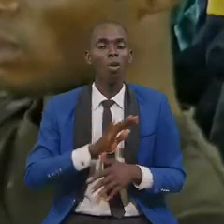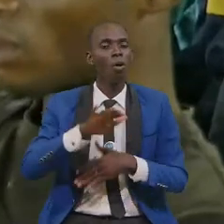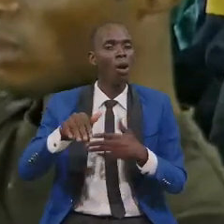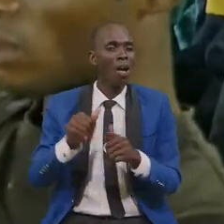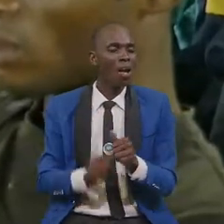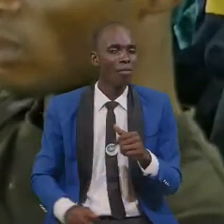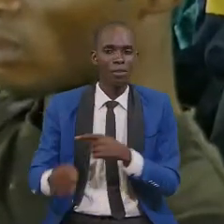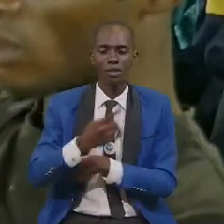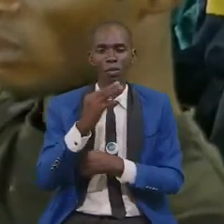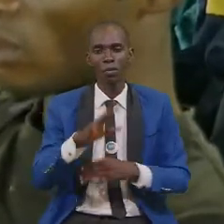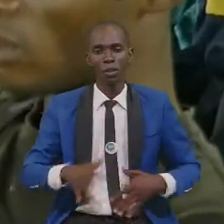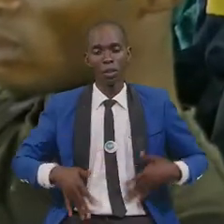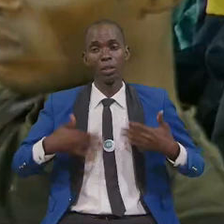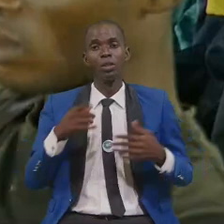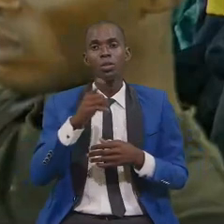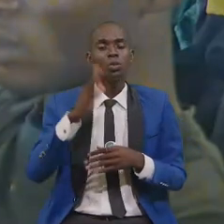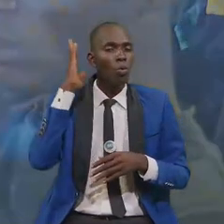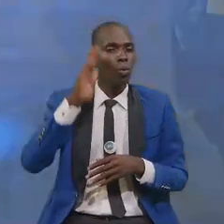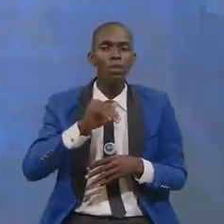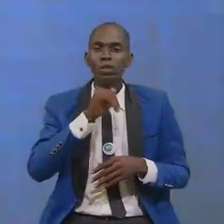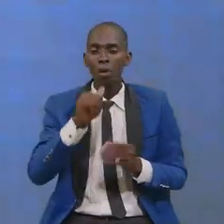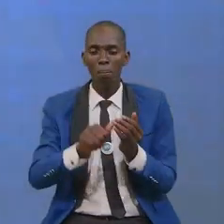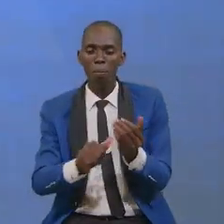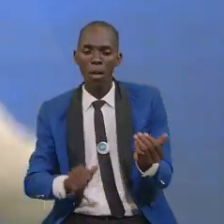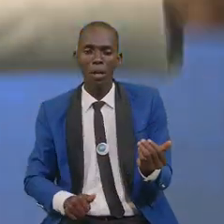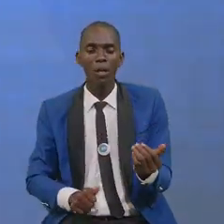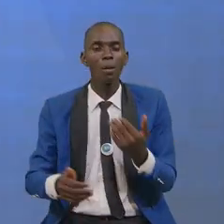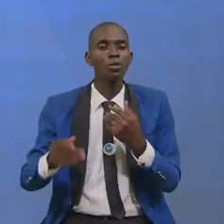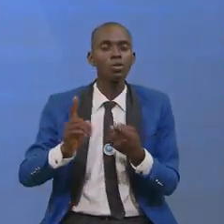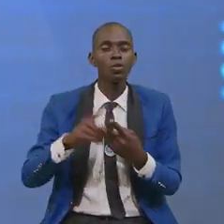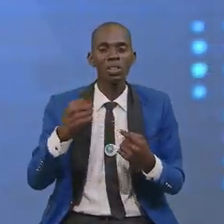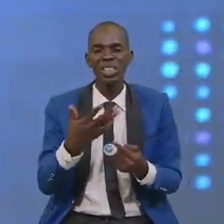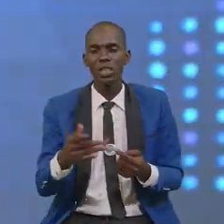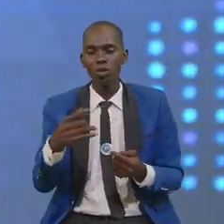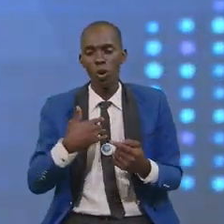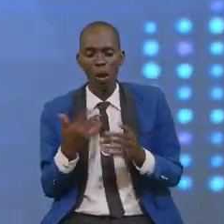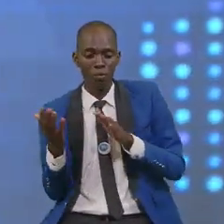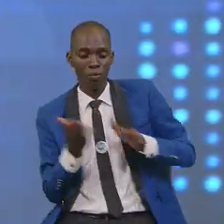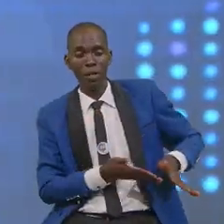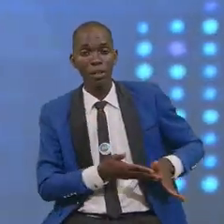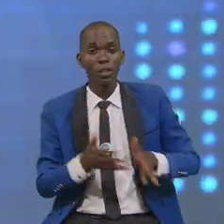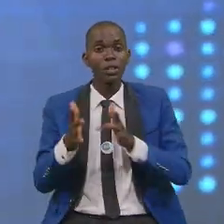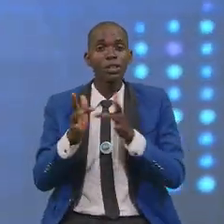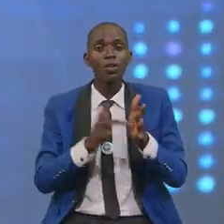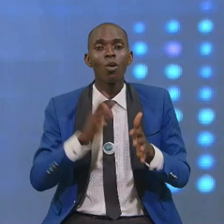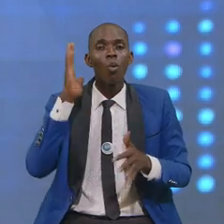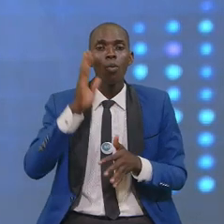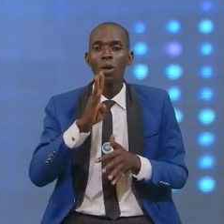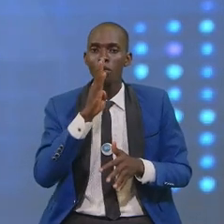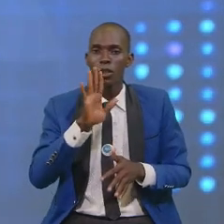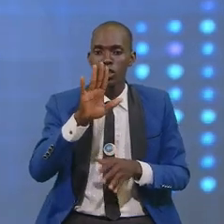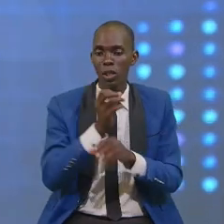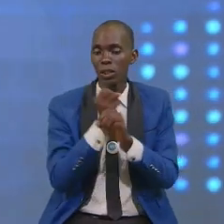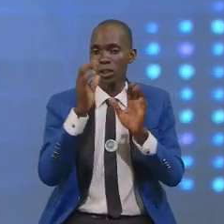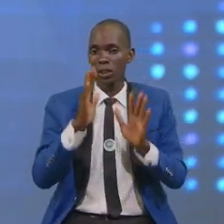your life, you'll not go back to those things you have dropped. Jesus will be your Savior and your